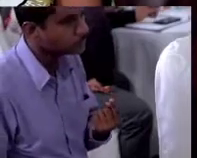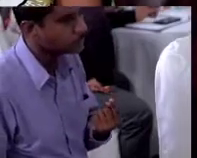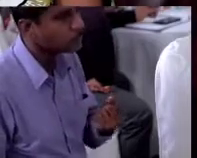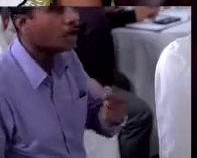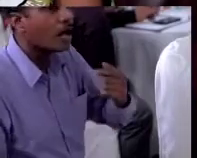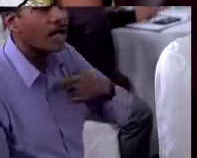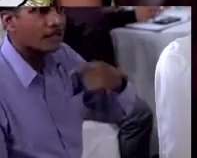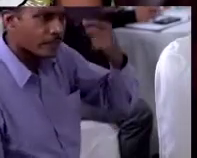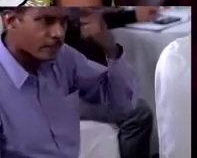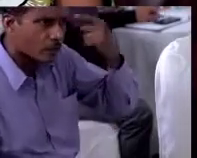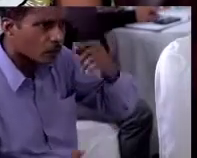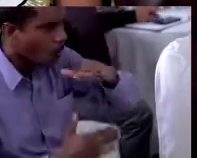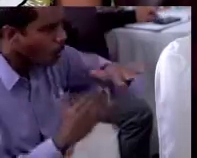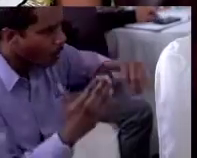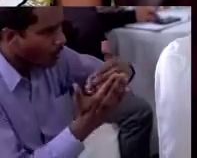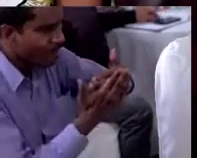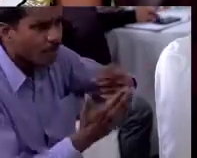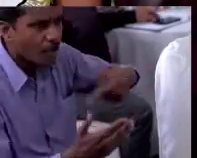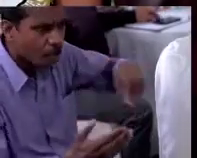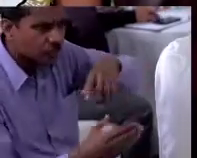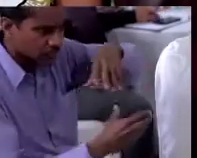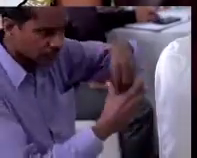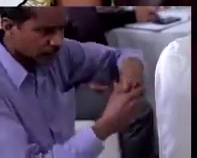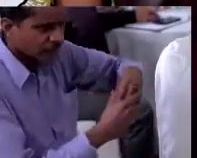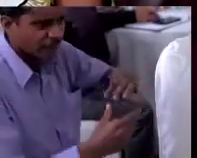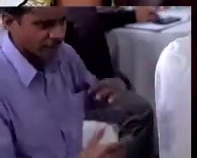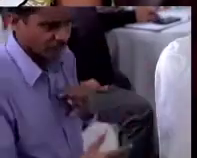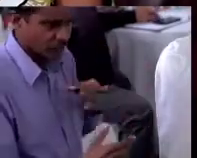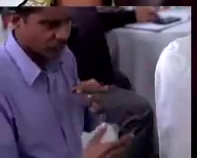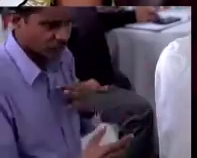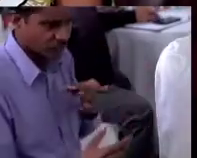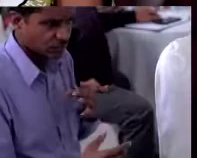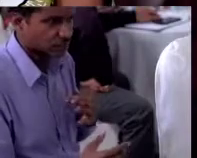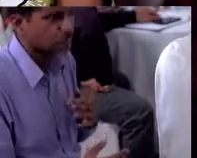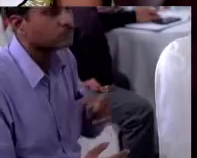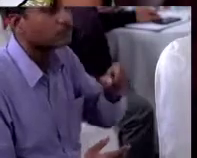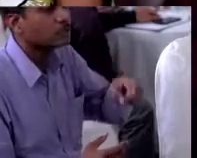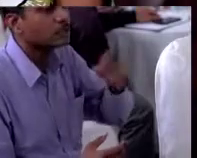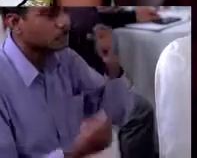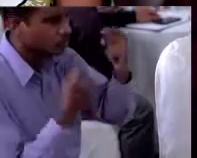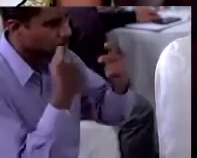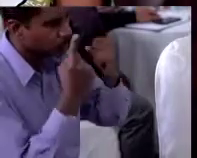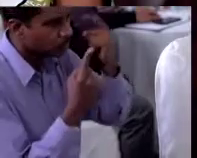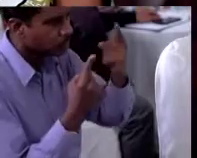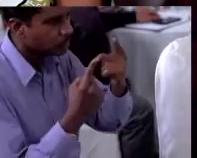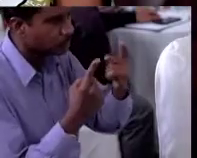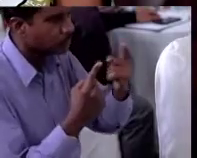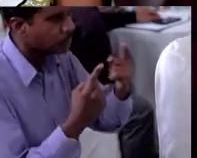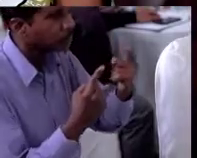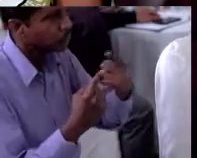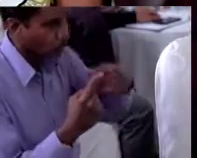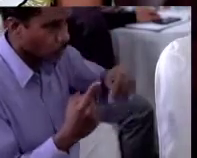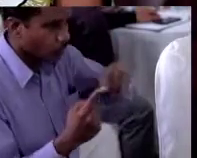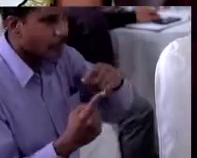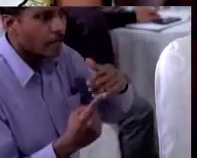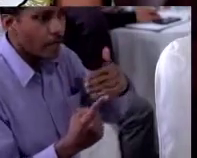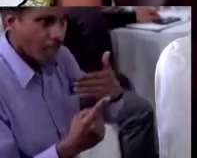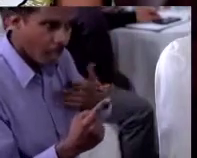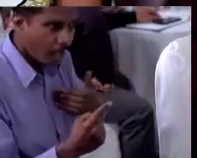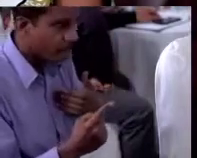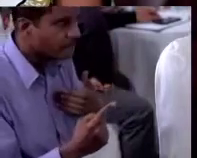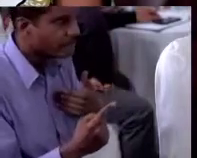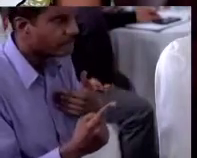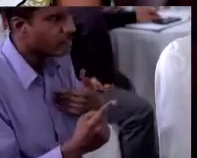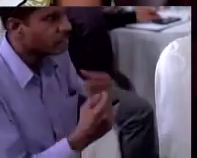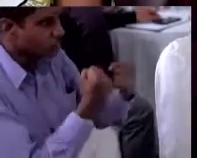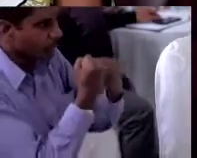singular entity. And that's what I think all of us in the fashion industry have to understand. We need to understand that. We need to